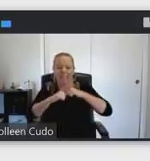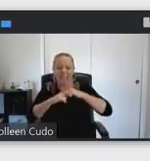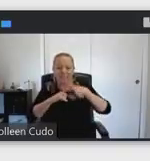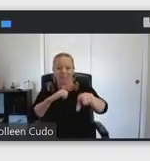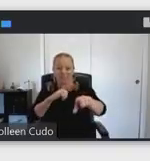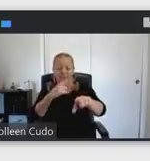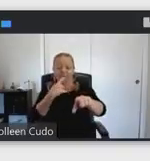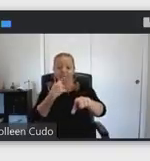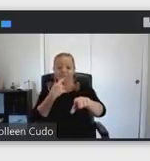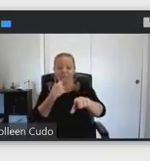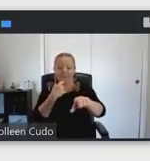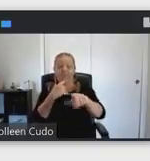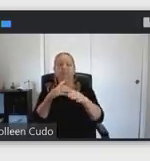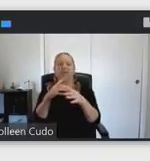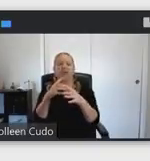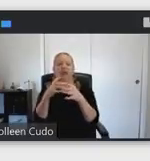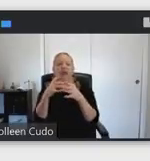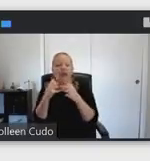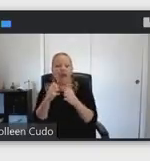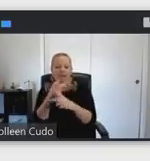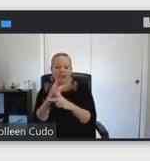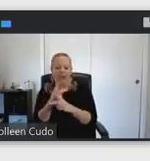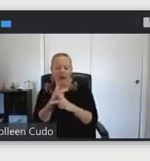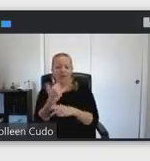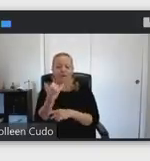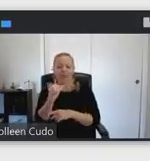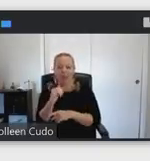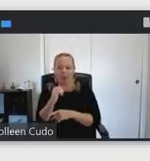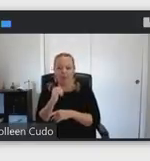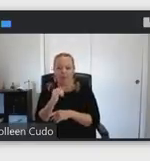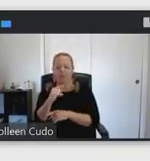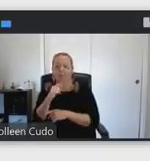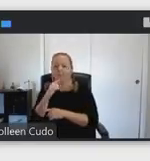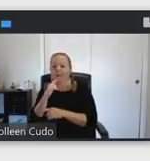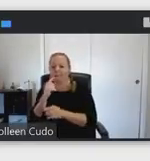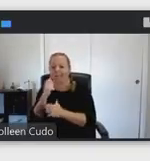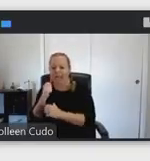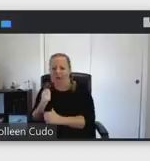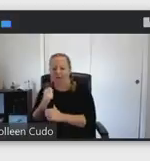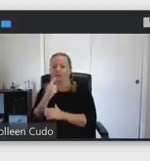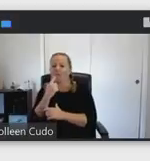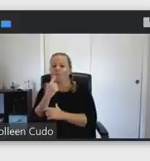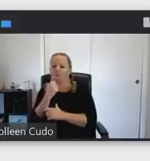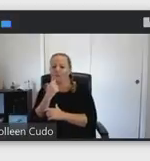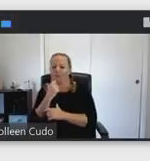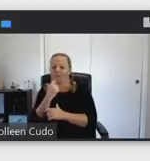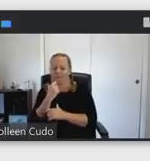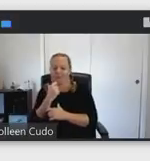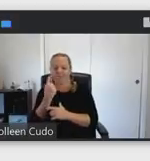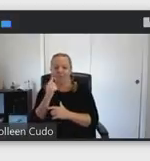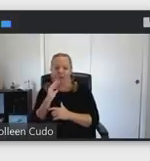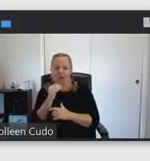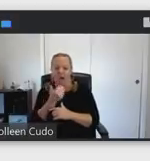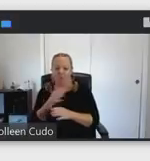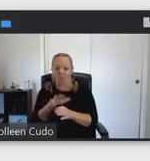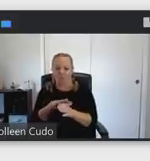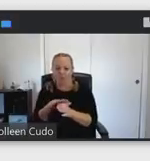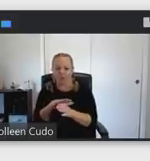red, healthcare status is yellow, and public health status is red for our